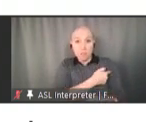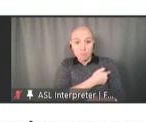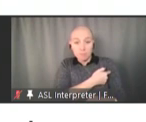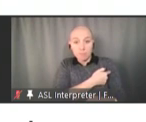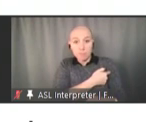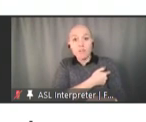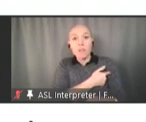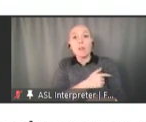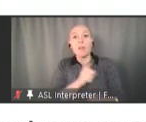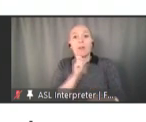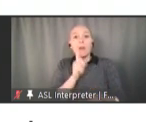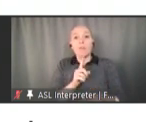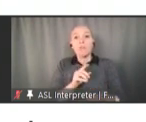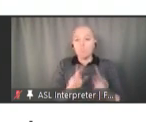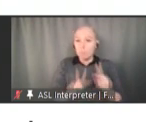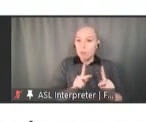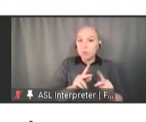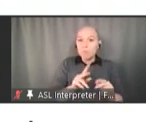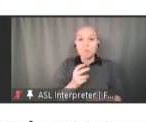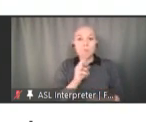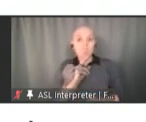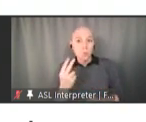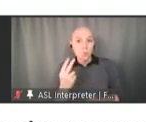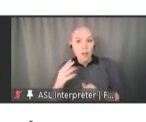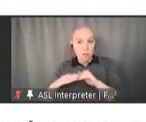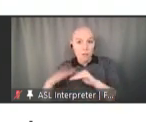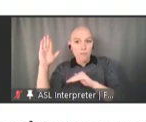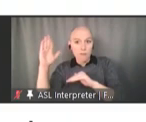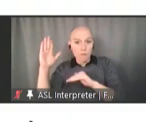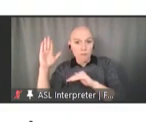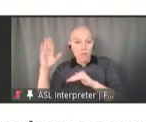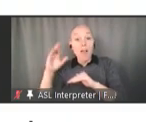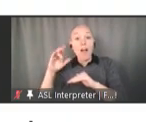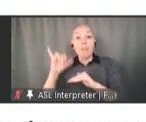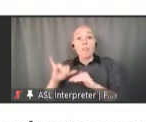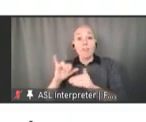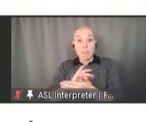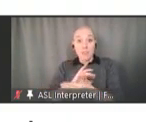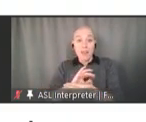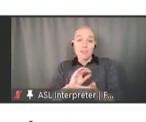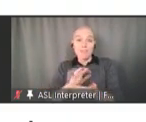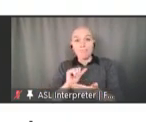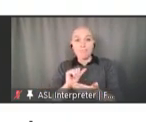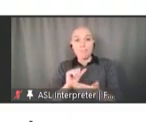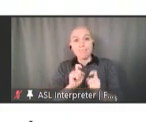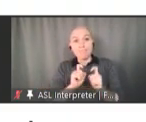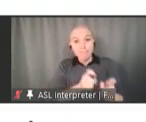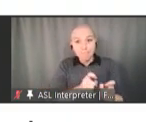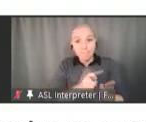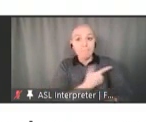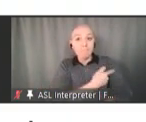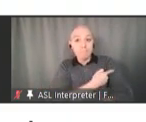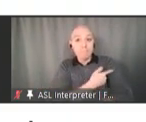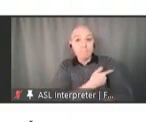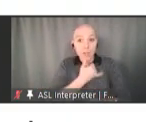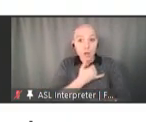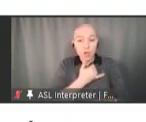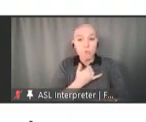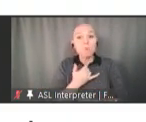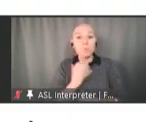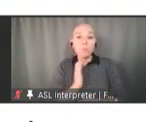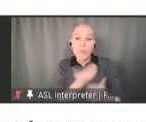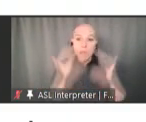than that recommended for persons 12 years of age and older, and so administration errors are not unexpected. Most reports of administration